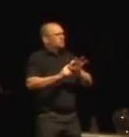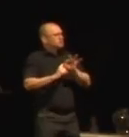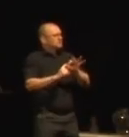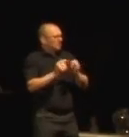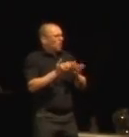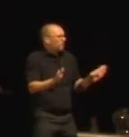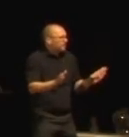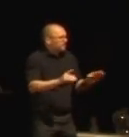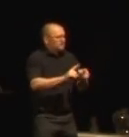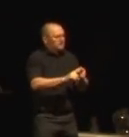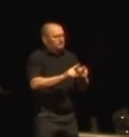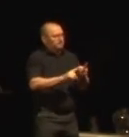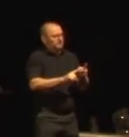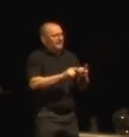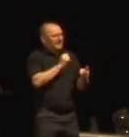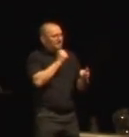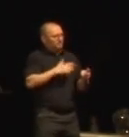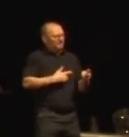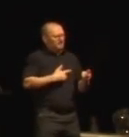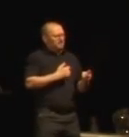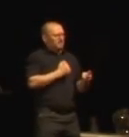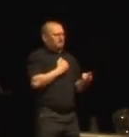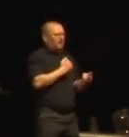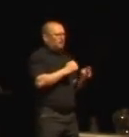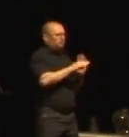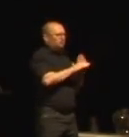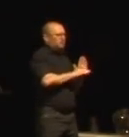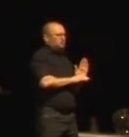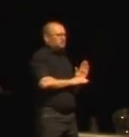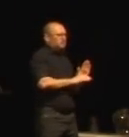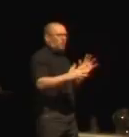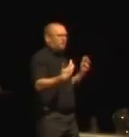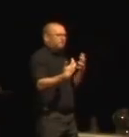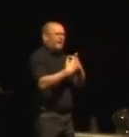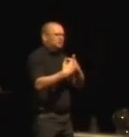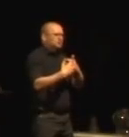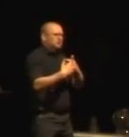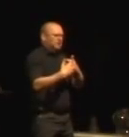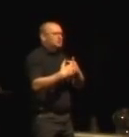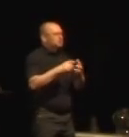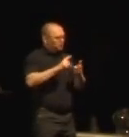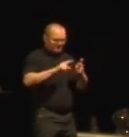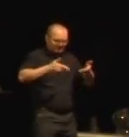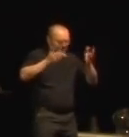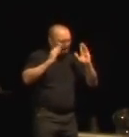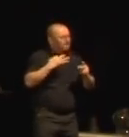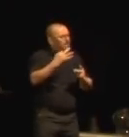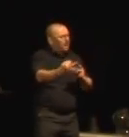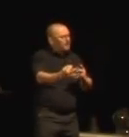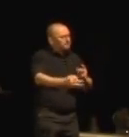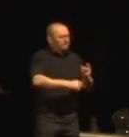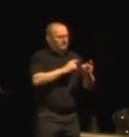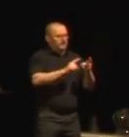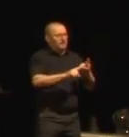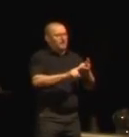should apply even though you don't feel your credentials are a 100% match with the position description. And we're looking for relevant skills